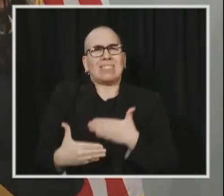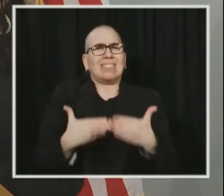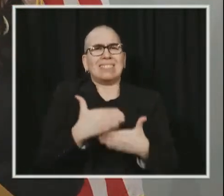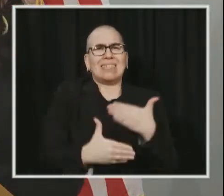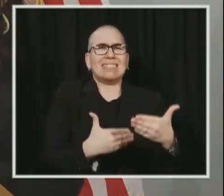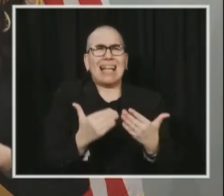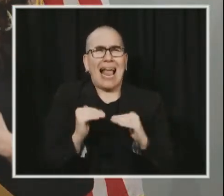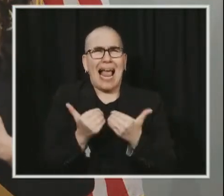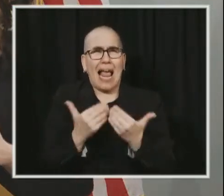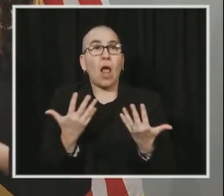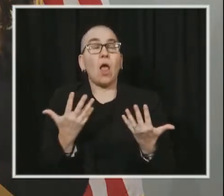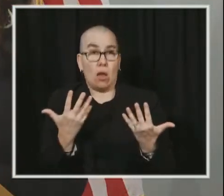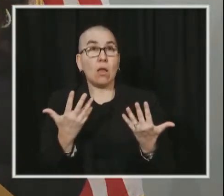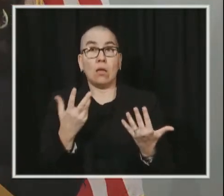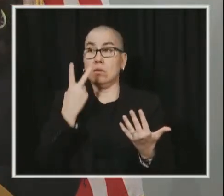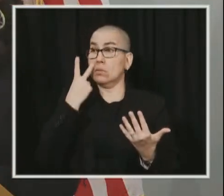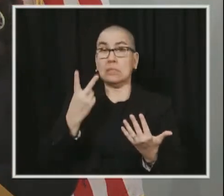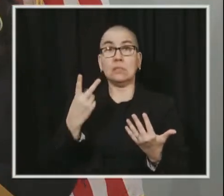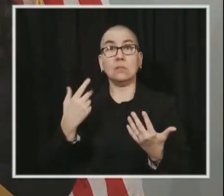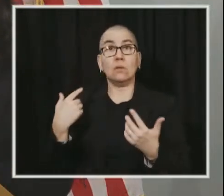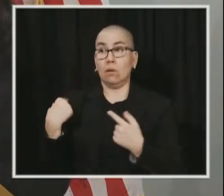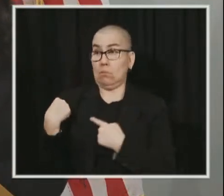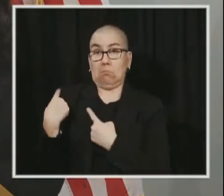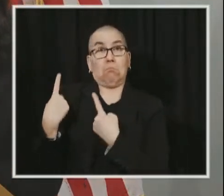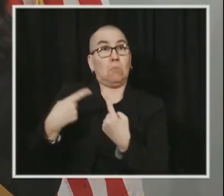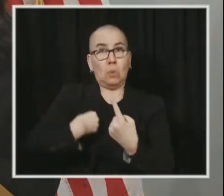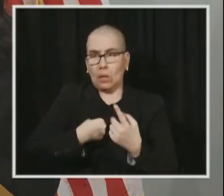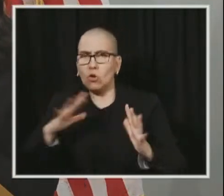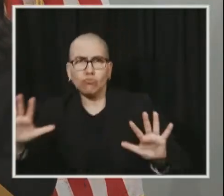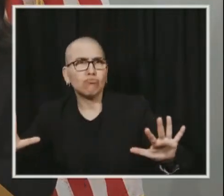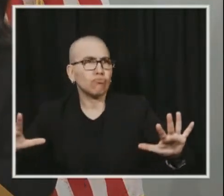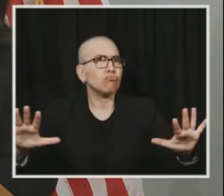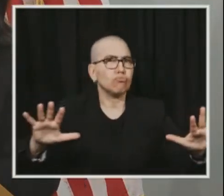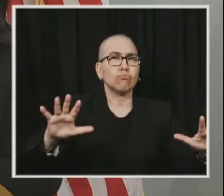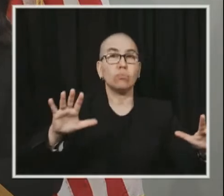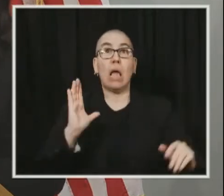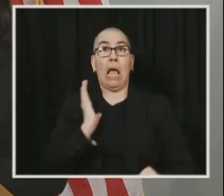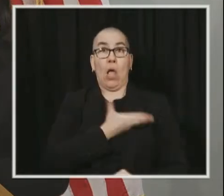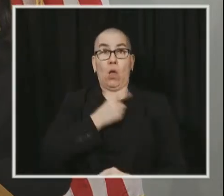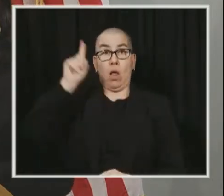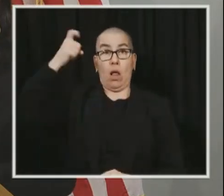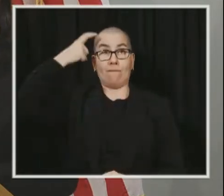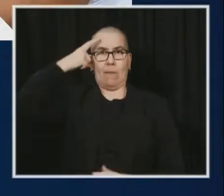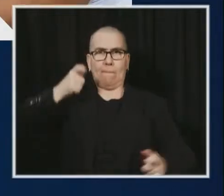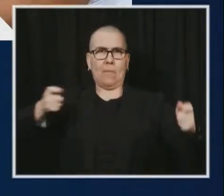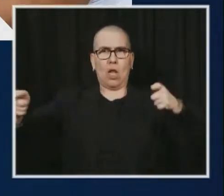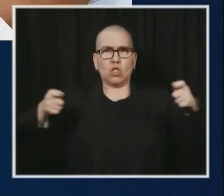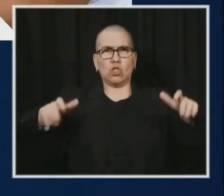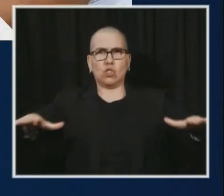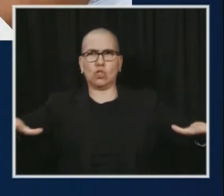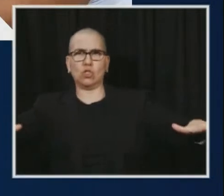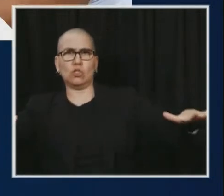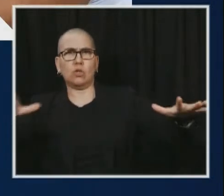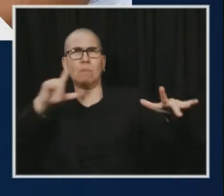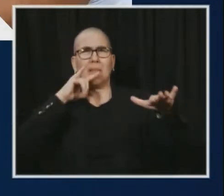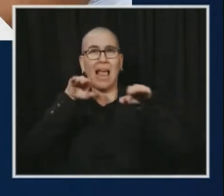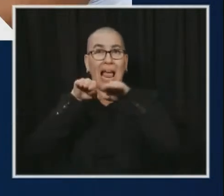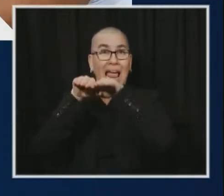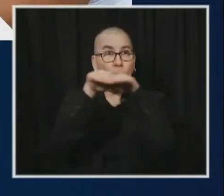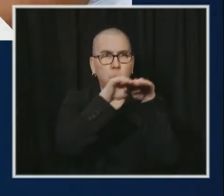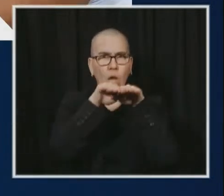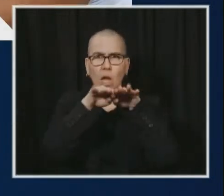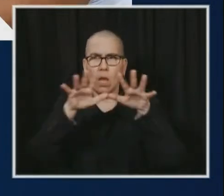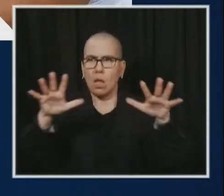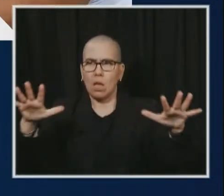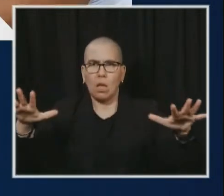seen our efforts so far, but our administration has created several equity-focused initiatives to ensure accurate information